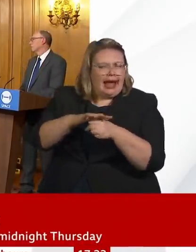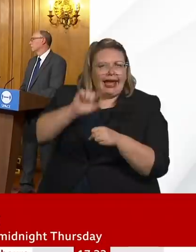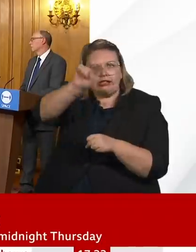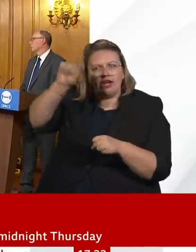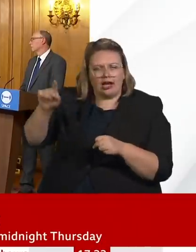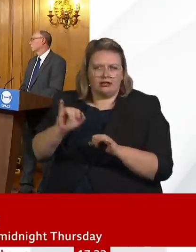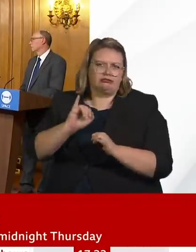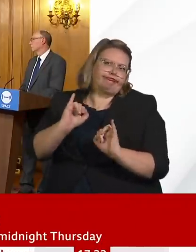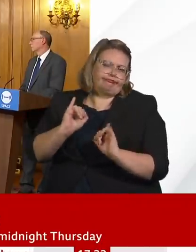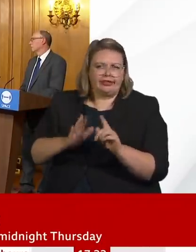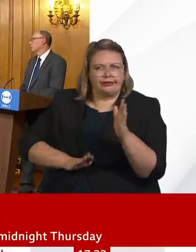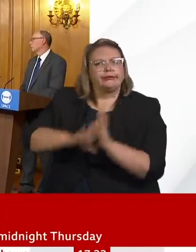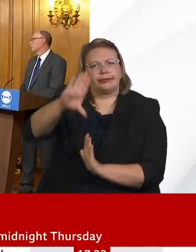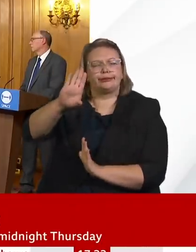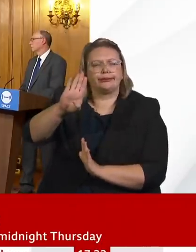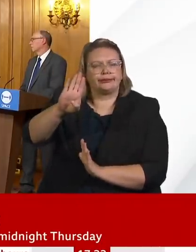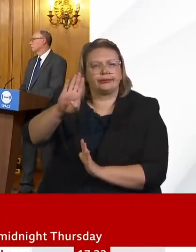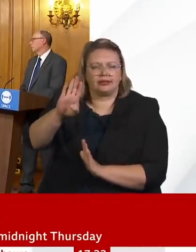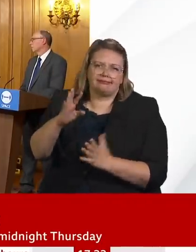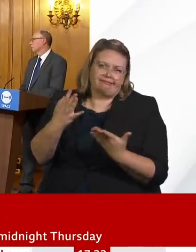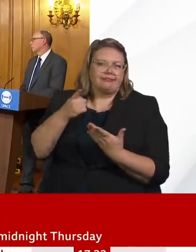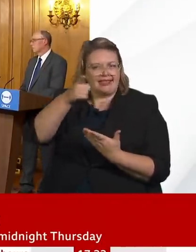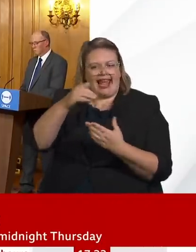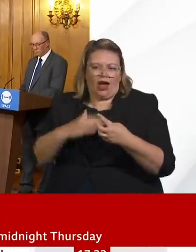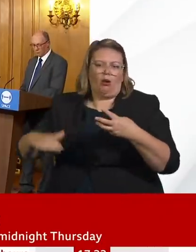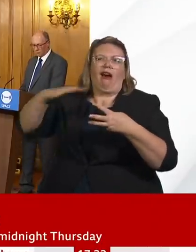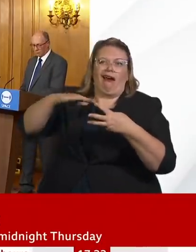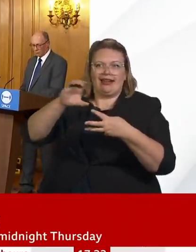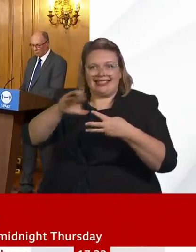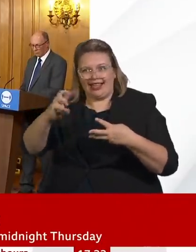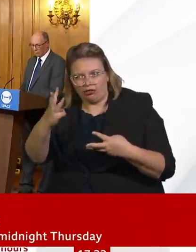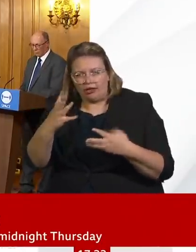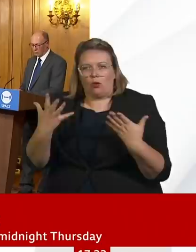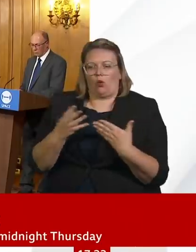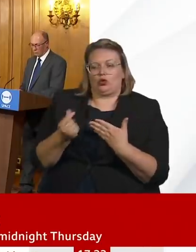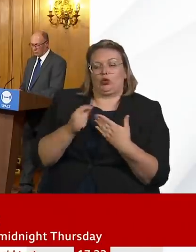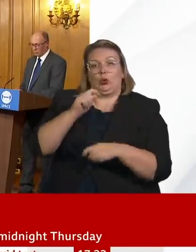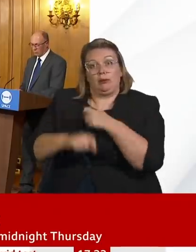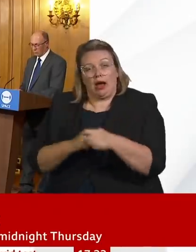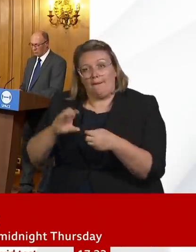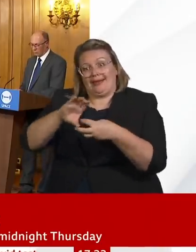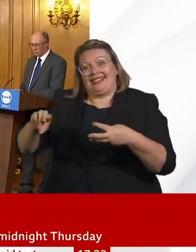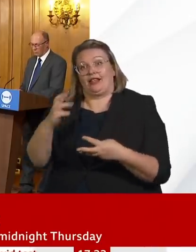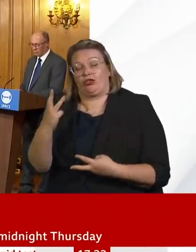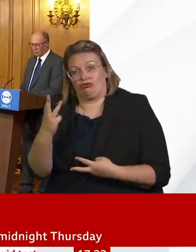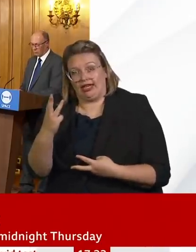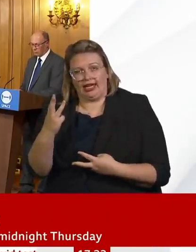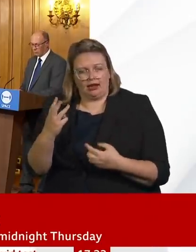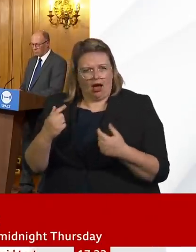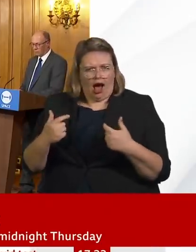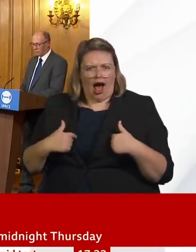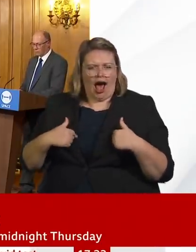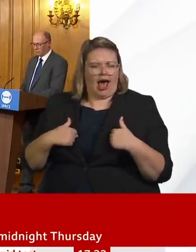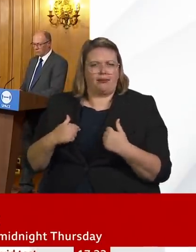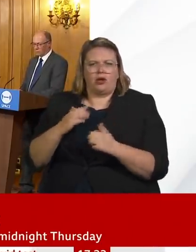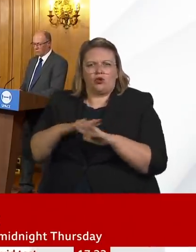virus that are now in Tier 3 or going into Tier 3, we rule nothing out. If we have to